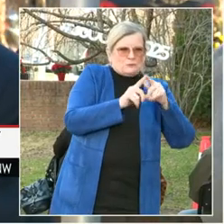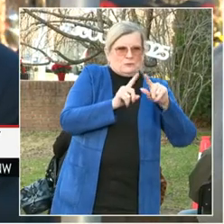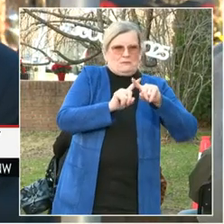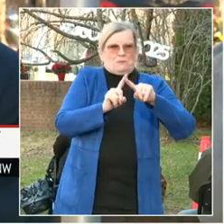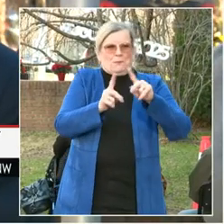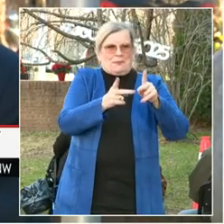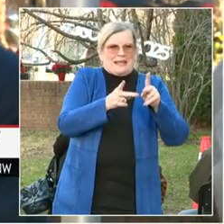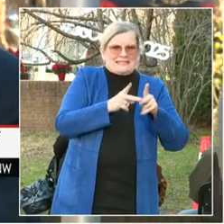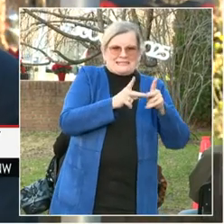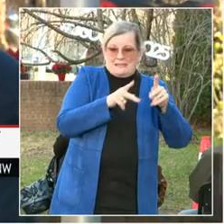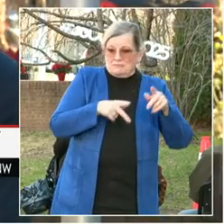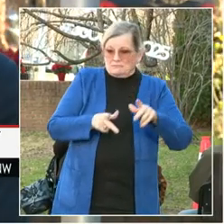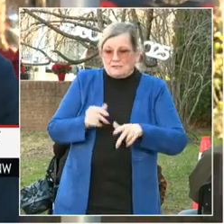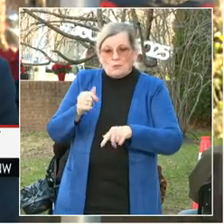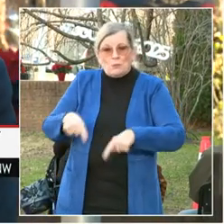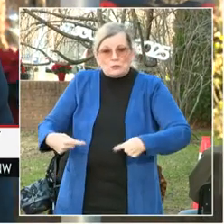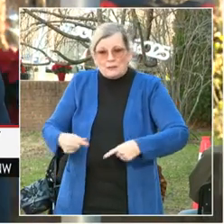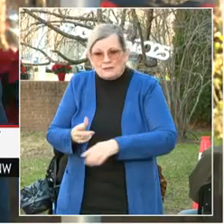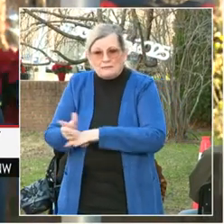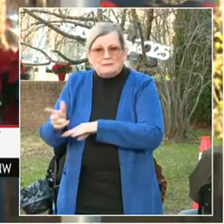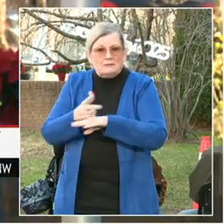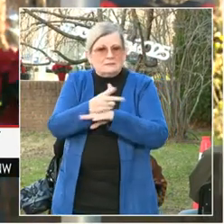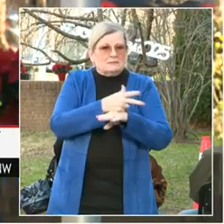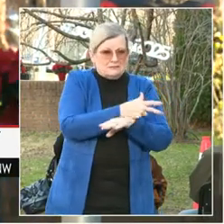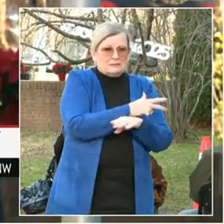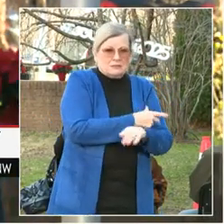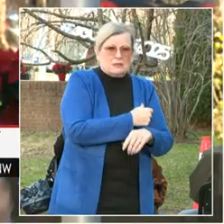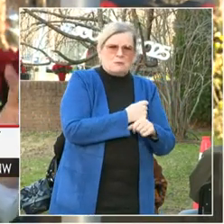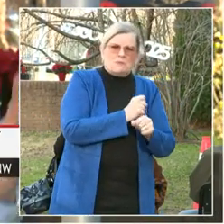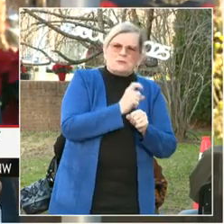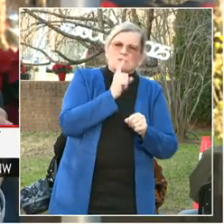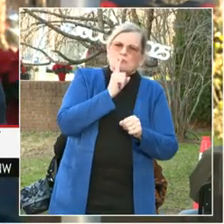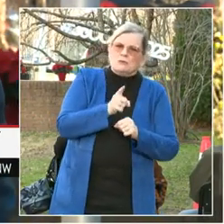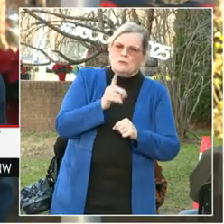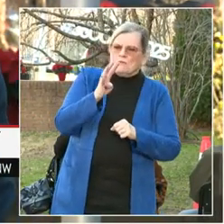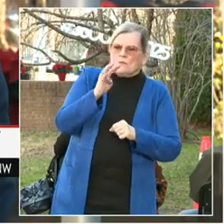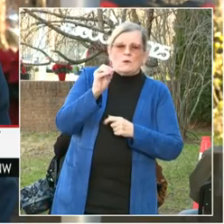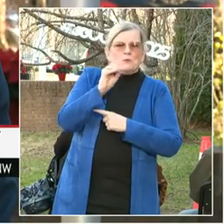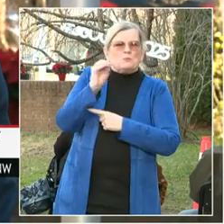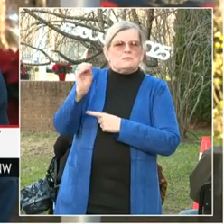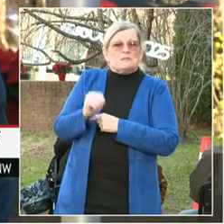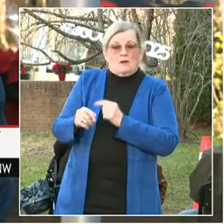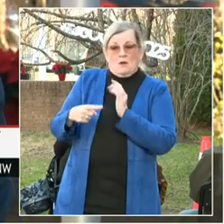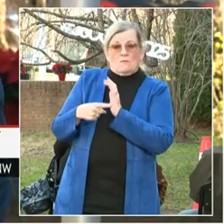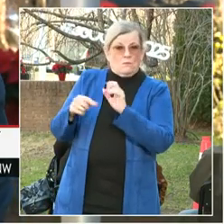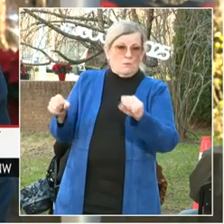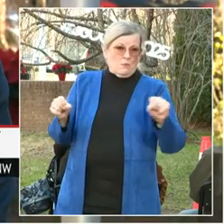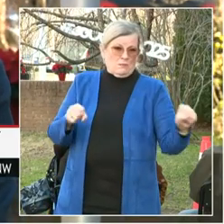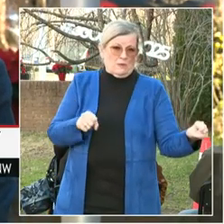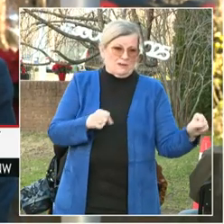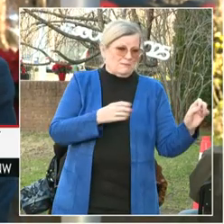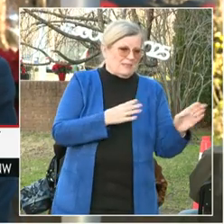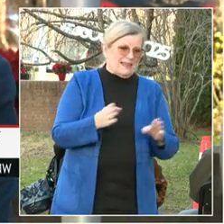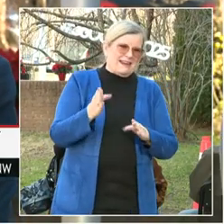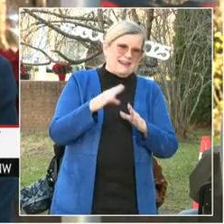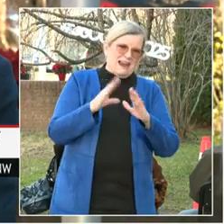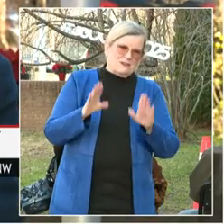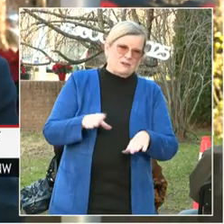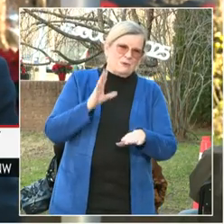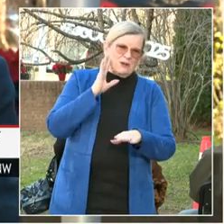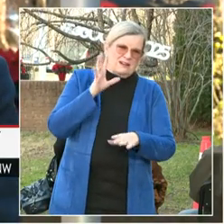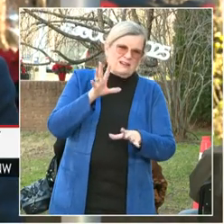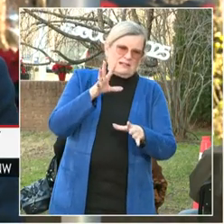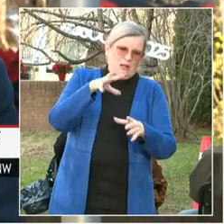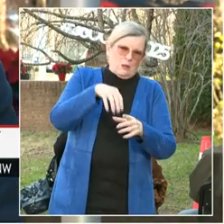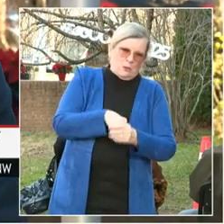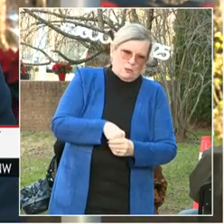likely new affordable housing units will be located in areas that the comp plan calls future planning analysis areas along Wisconsin and Connecticut Avenue. We